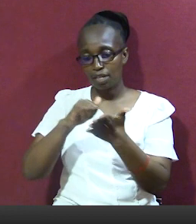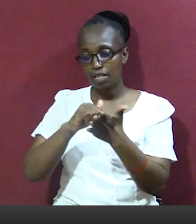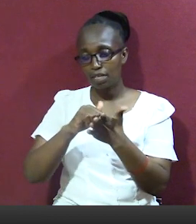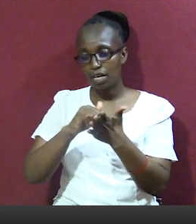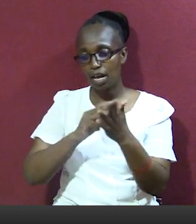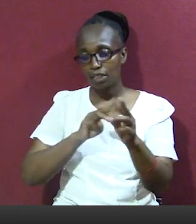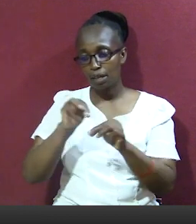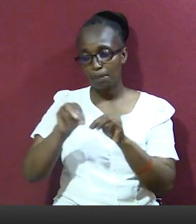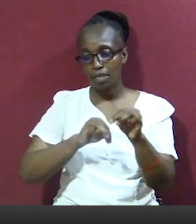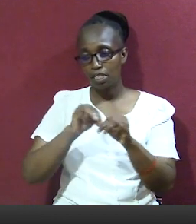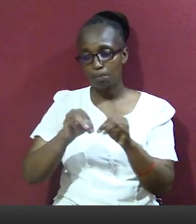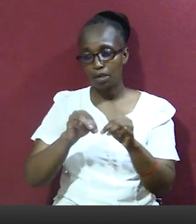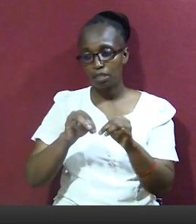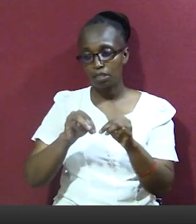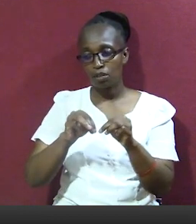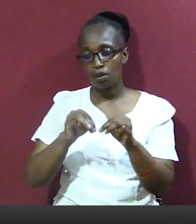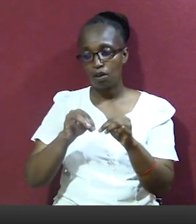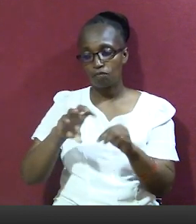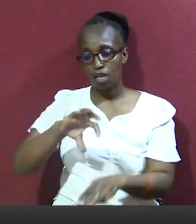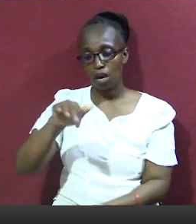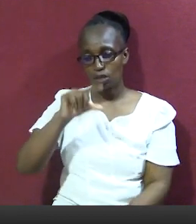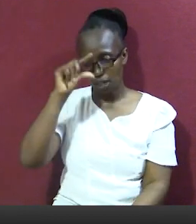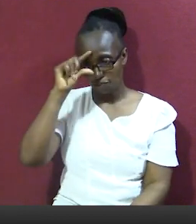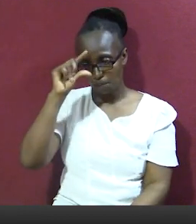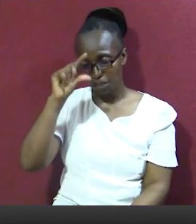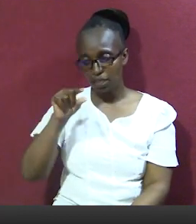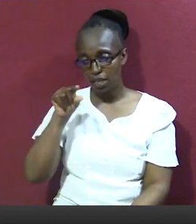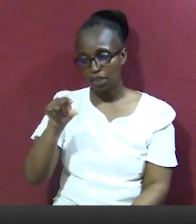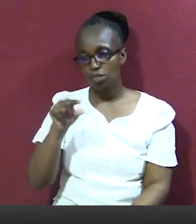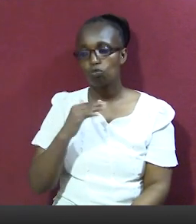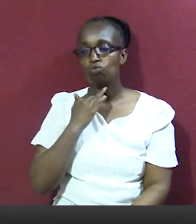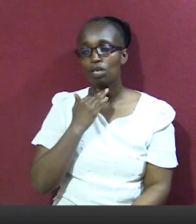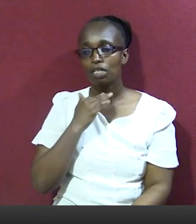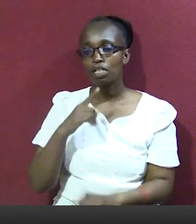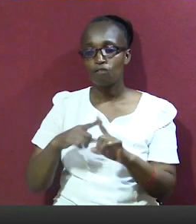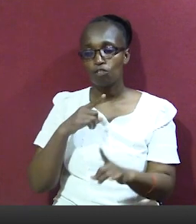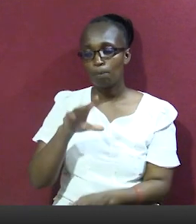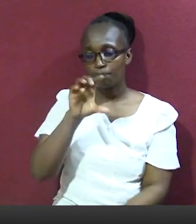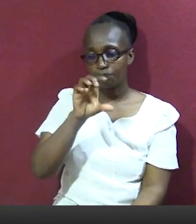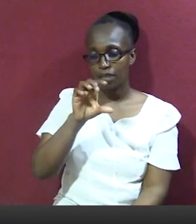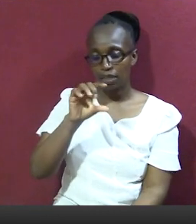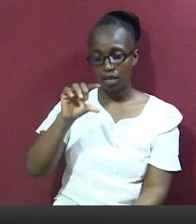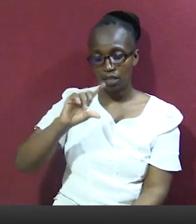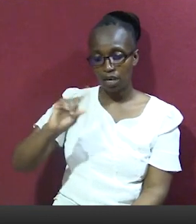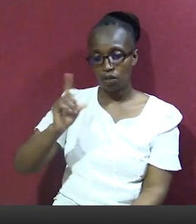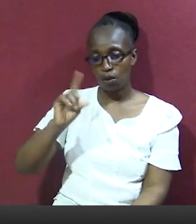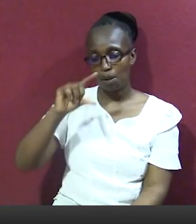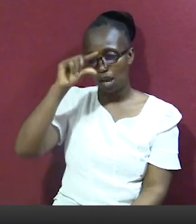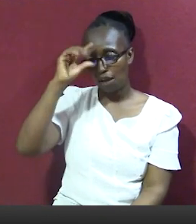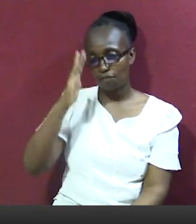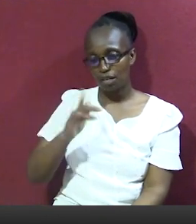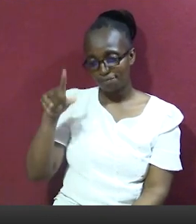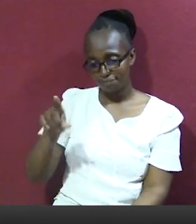management of a county government, these are answers we will be demanding from Sakaja himself. If we are going to do demolitions, we hold the view